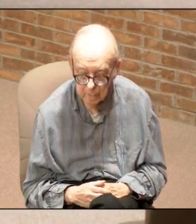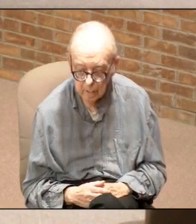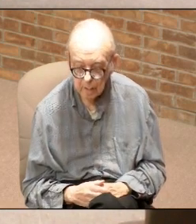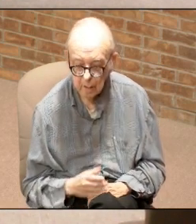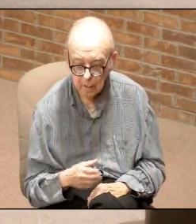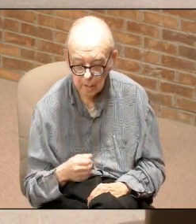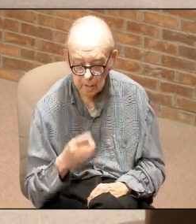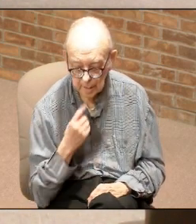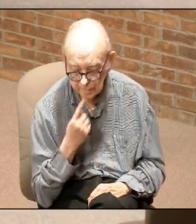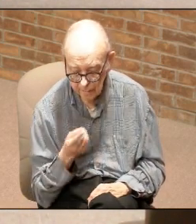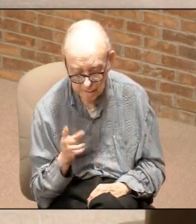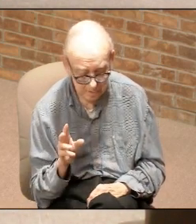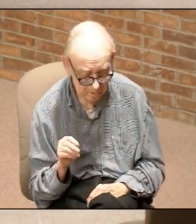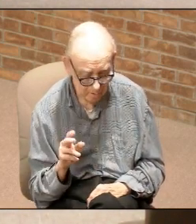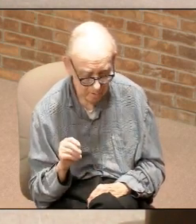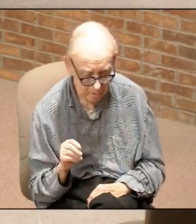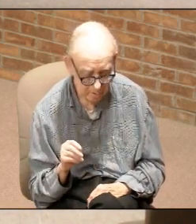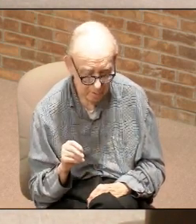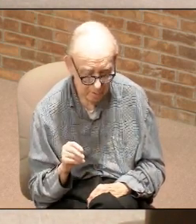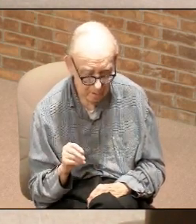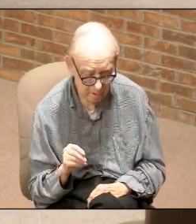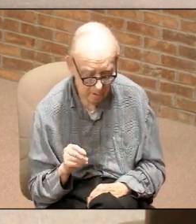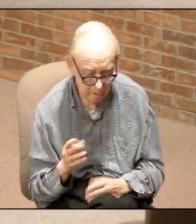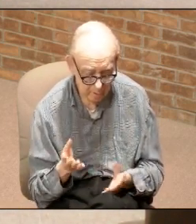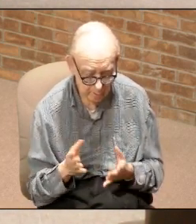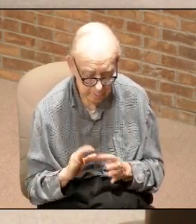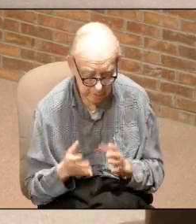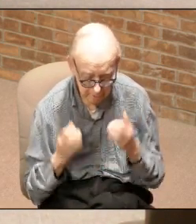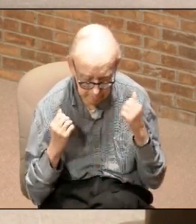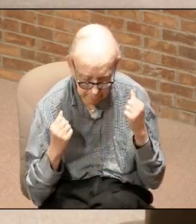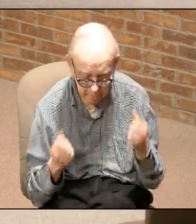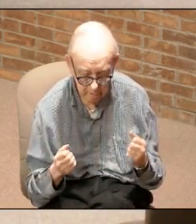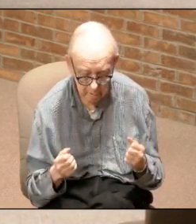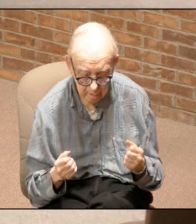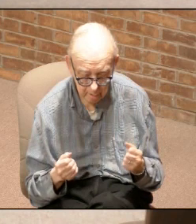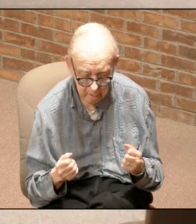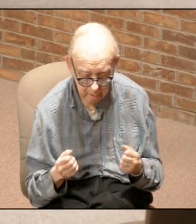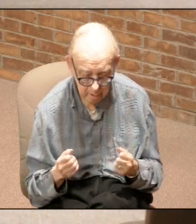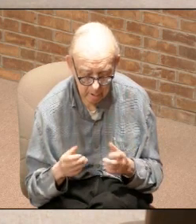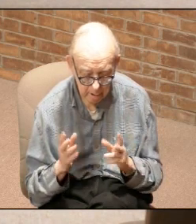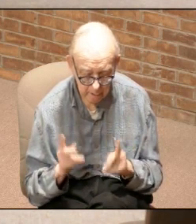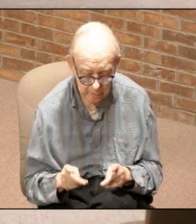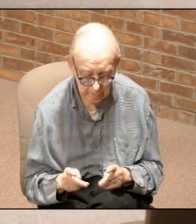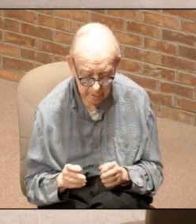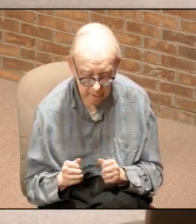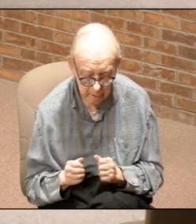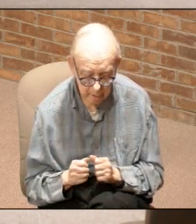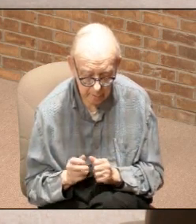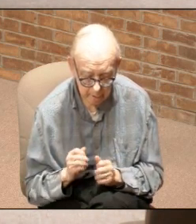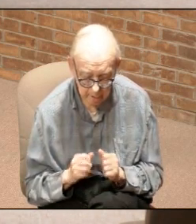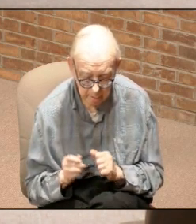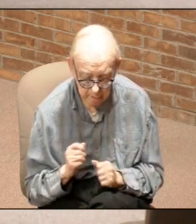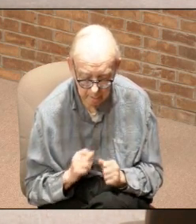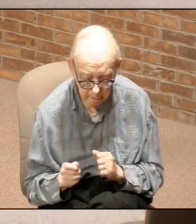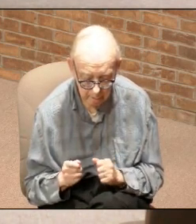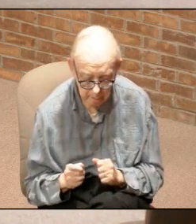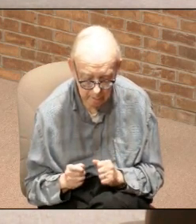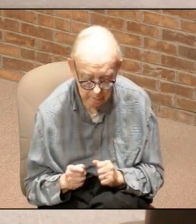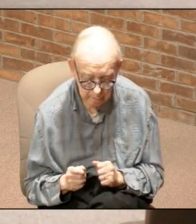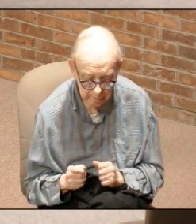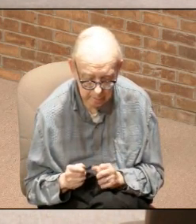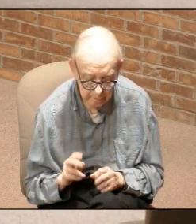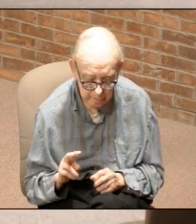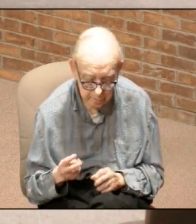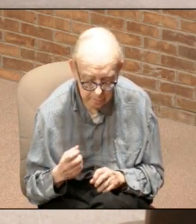and god is saying no you want to be strong have somebody with you why because it's harder to break